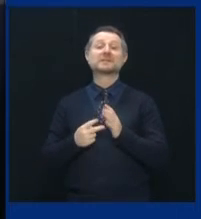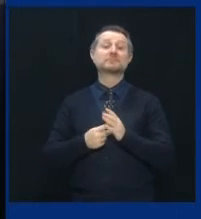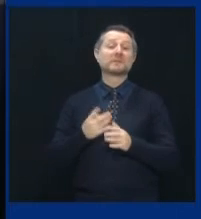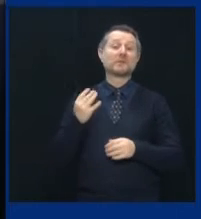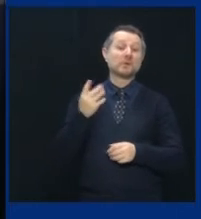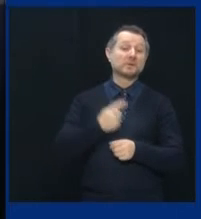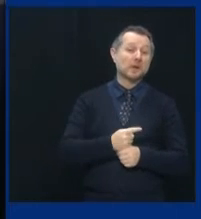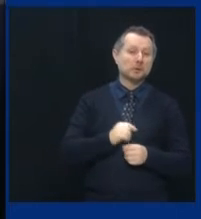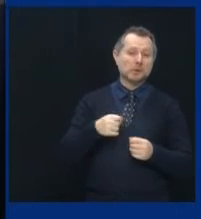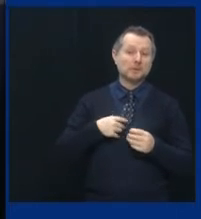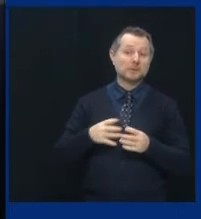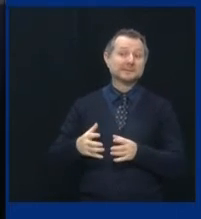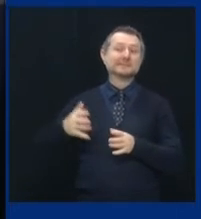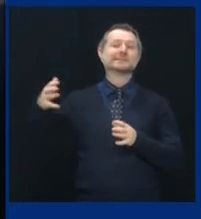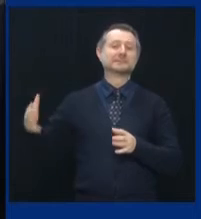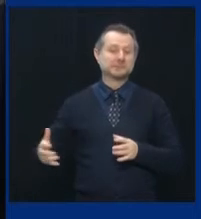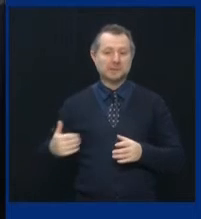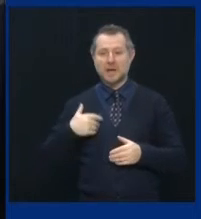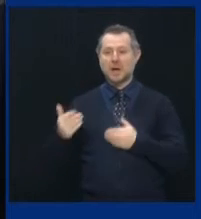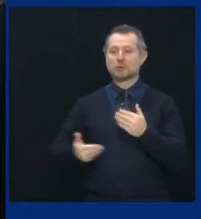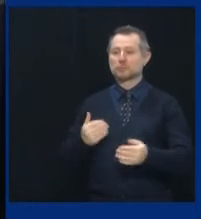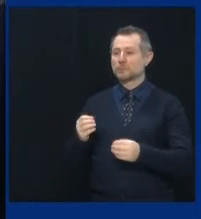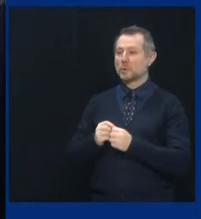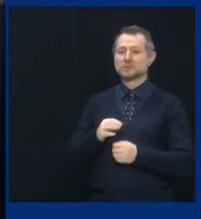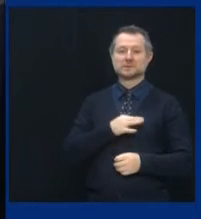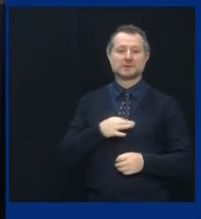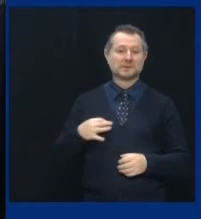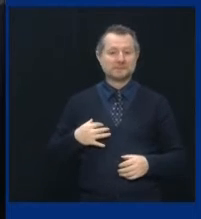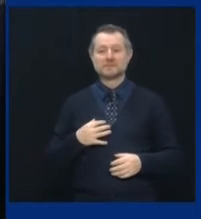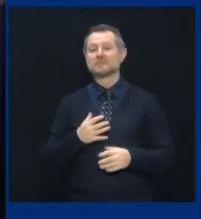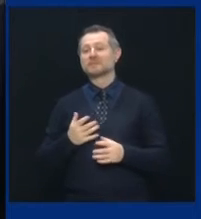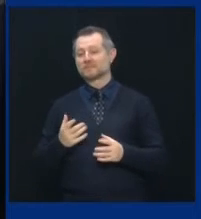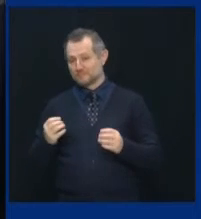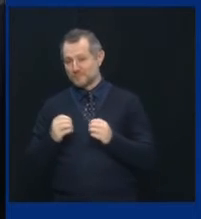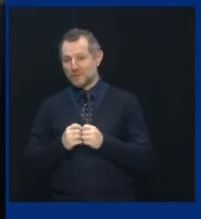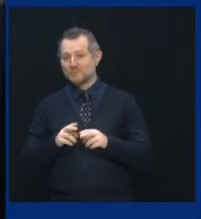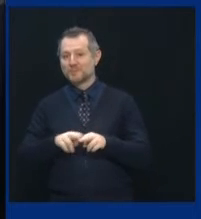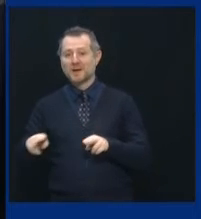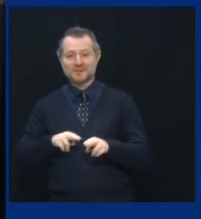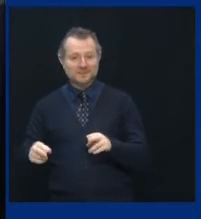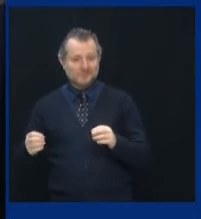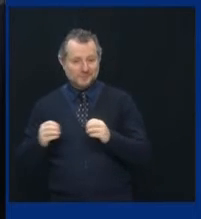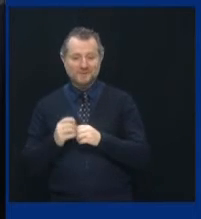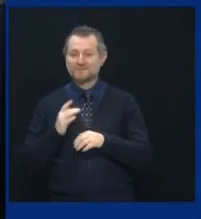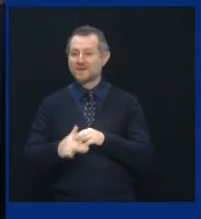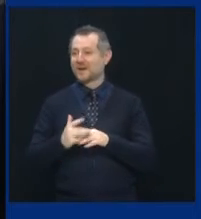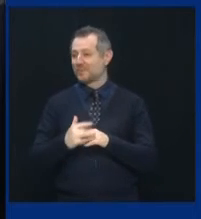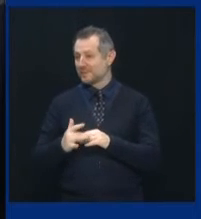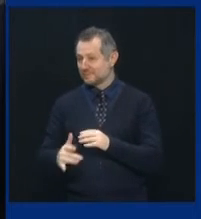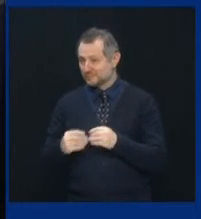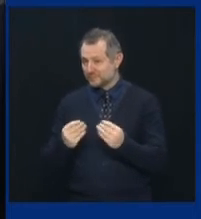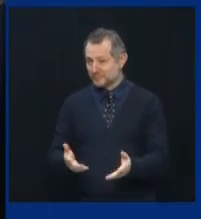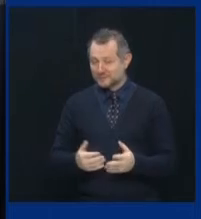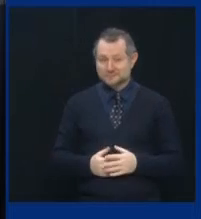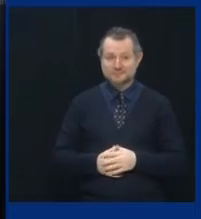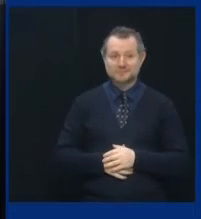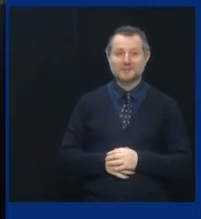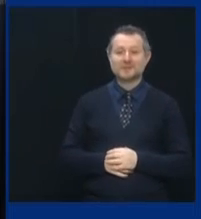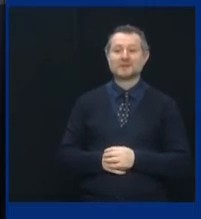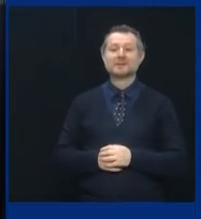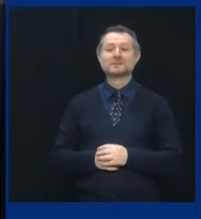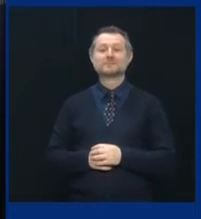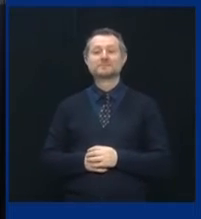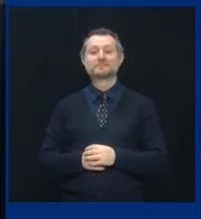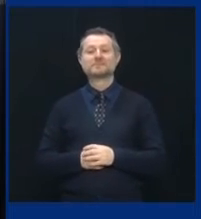could hire more staff, and I'd have a 14-day surge capacity that is a little greater. So you